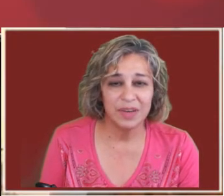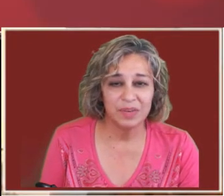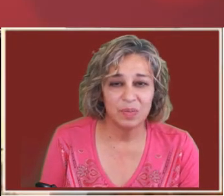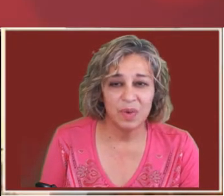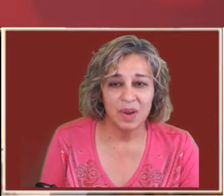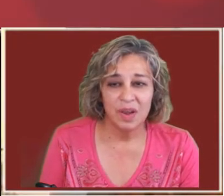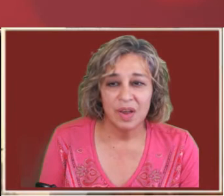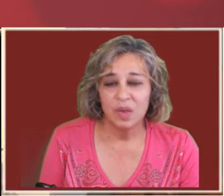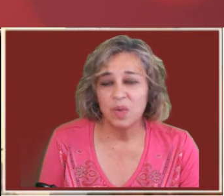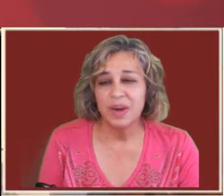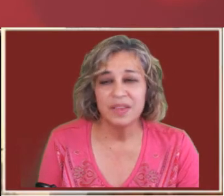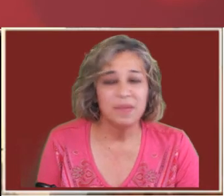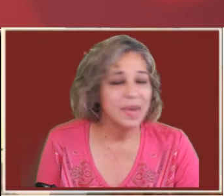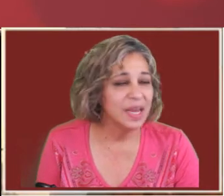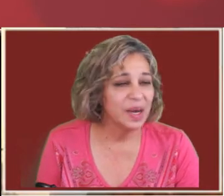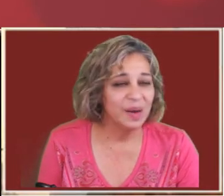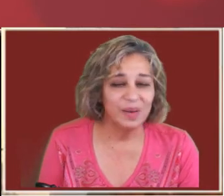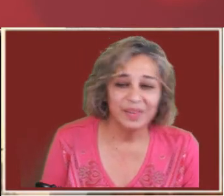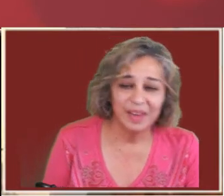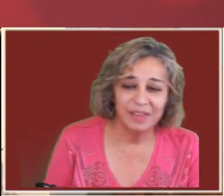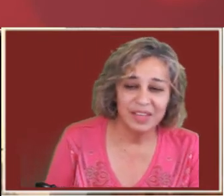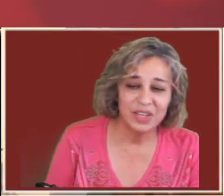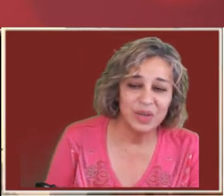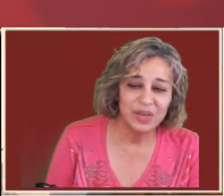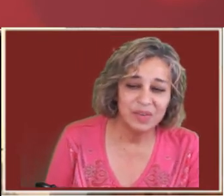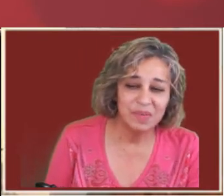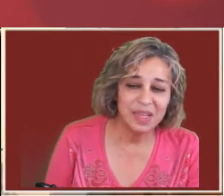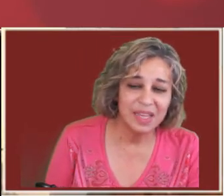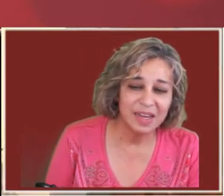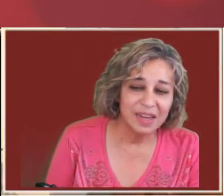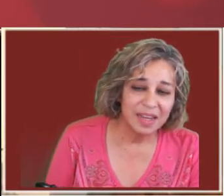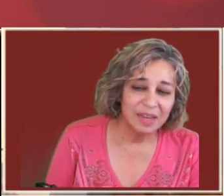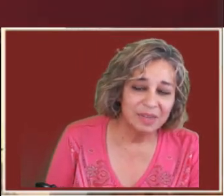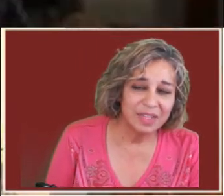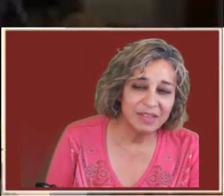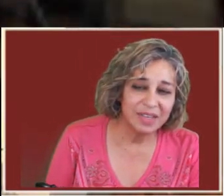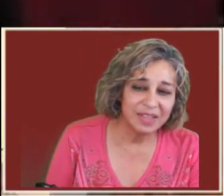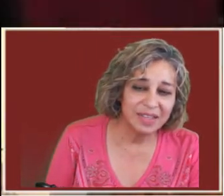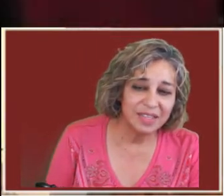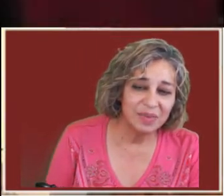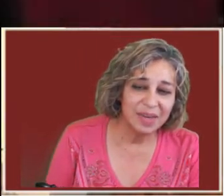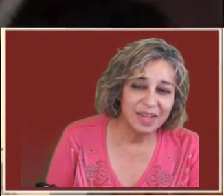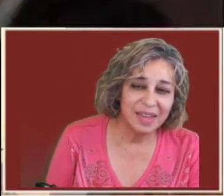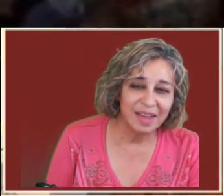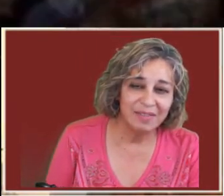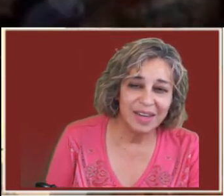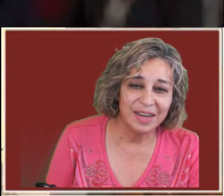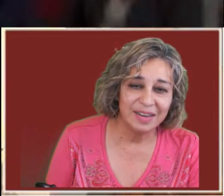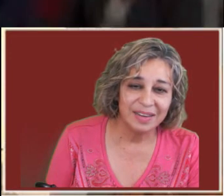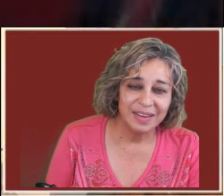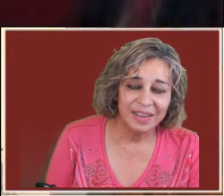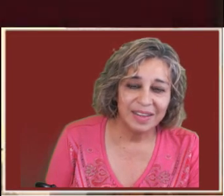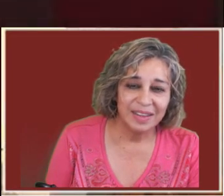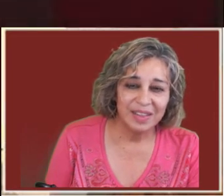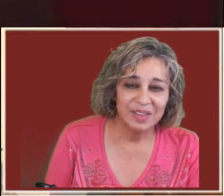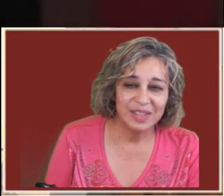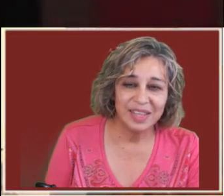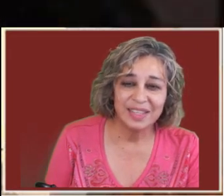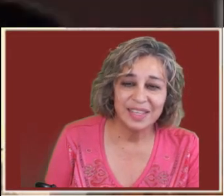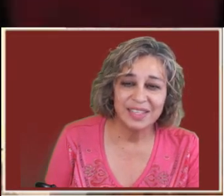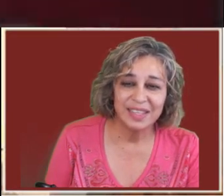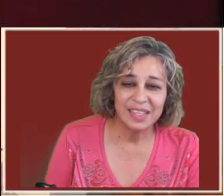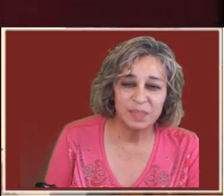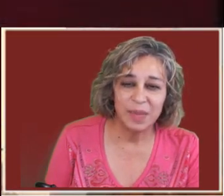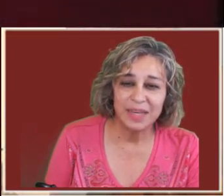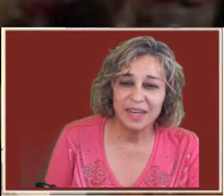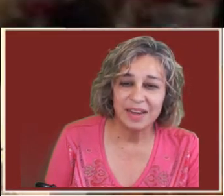about where did the money go of the $200 million? It was given to this one and that one, and those things that